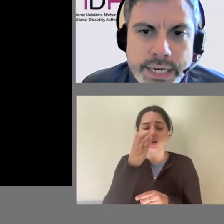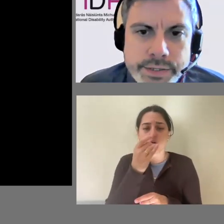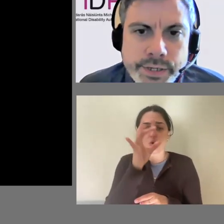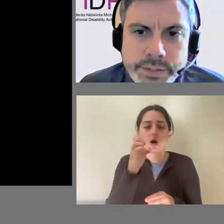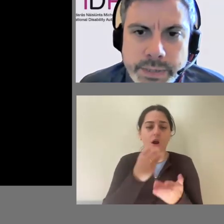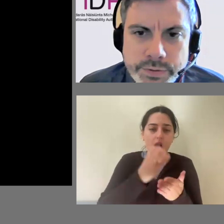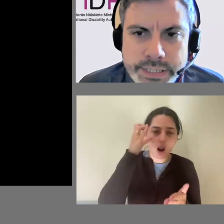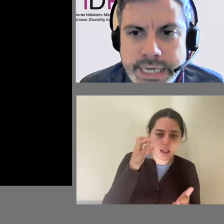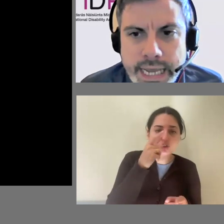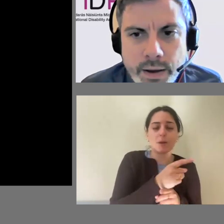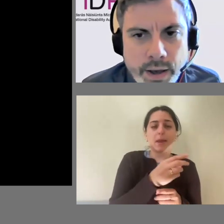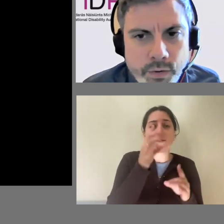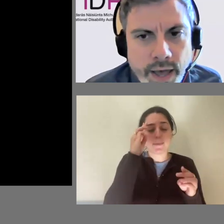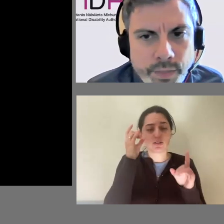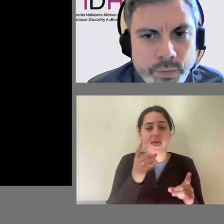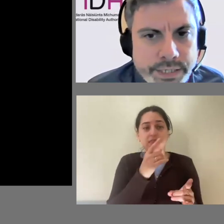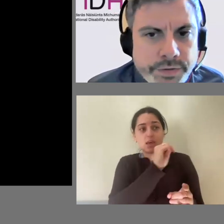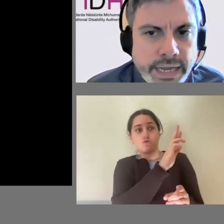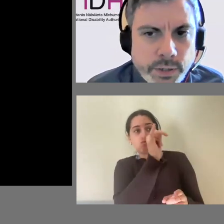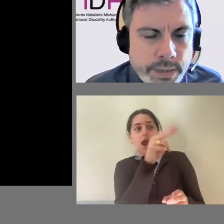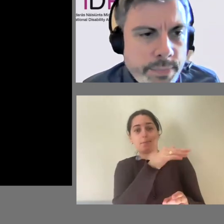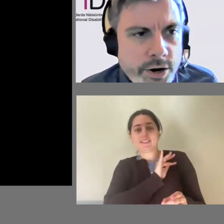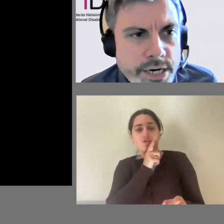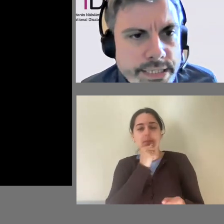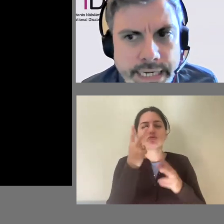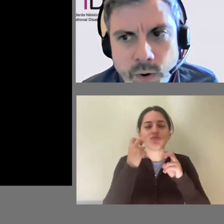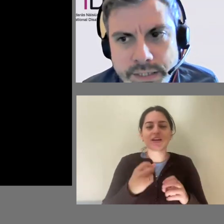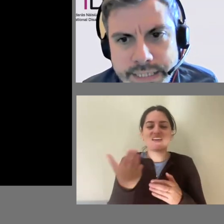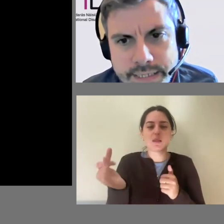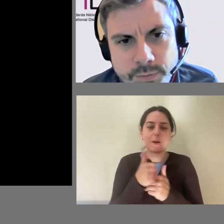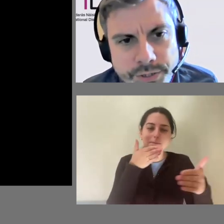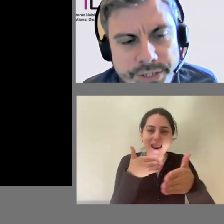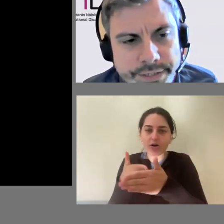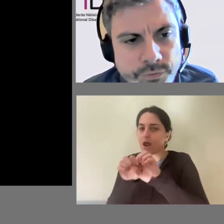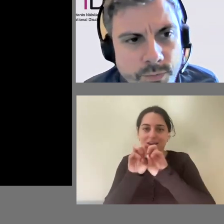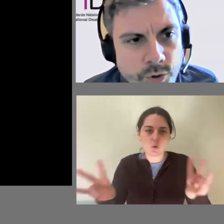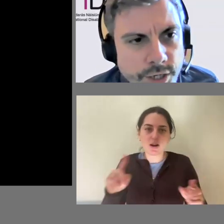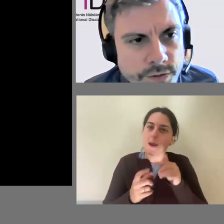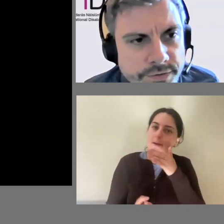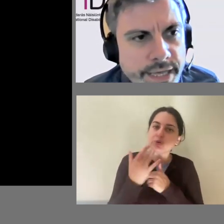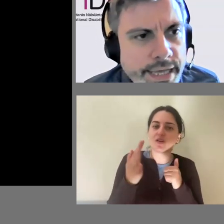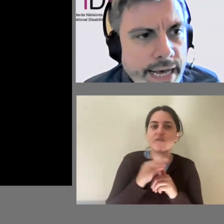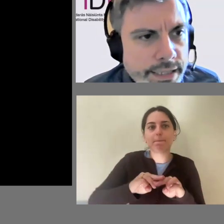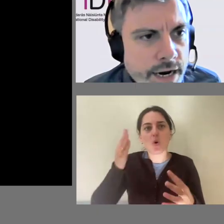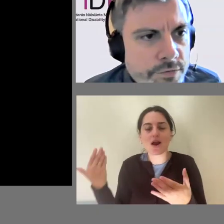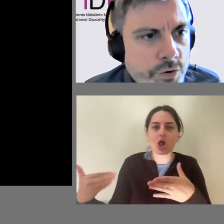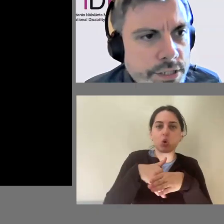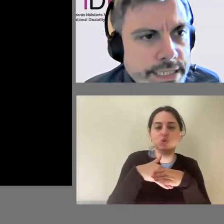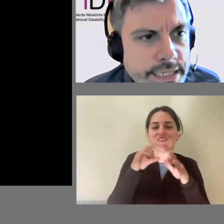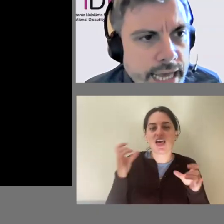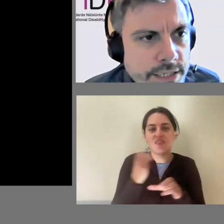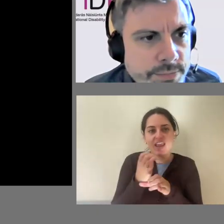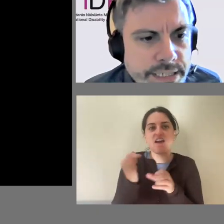And Ryan is going to speak to us today about the research available about barriers, inequalities, and opportunities for a more inclusive healthcare